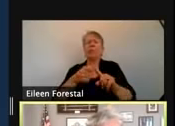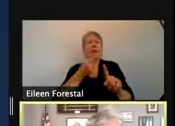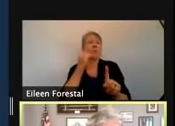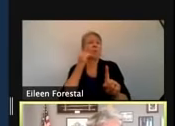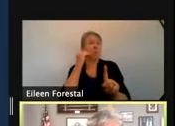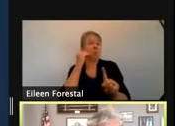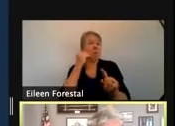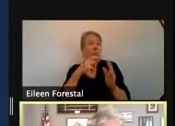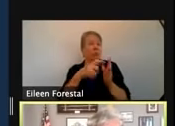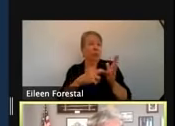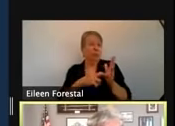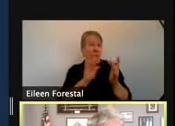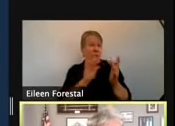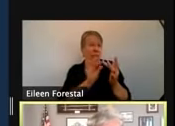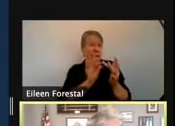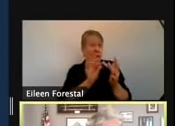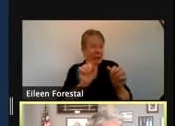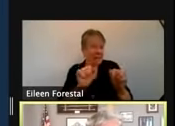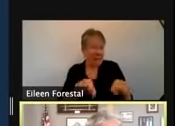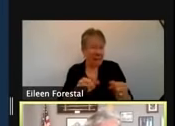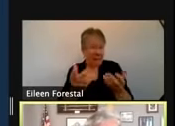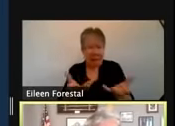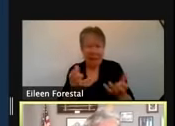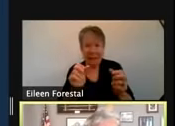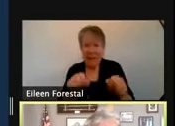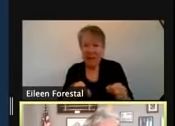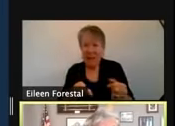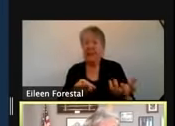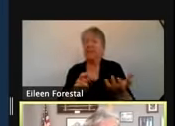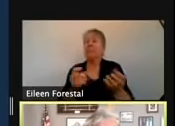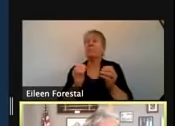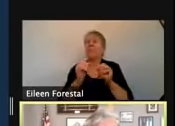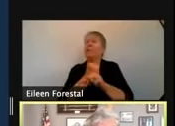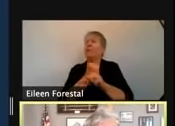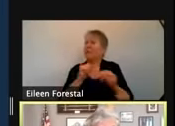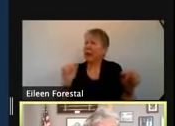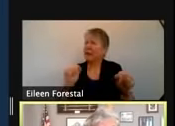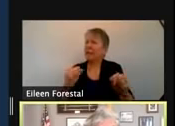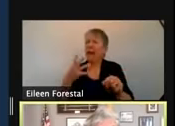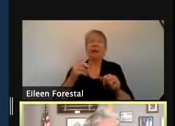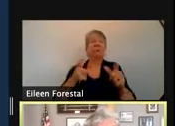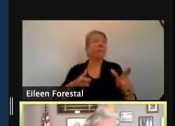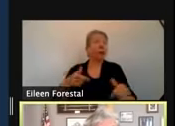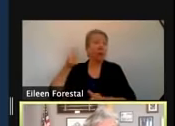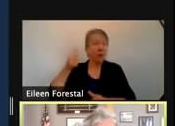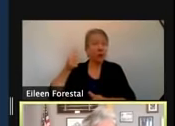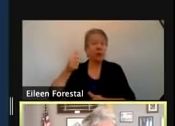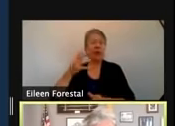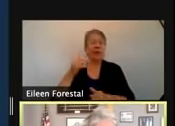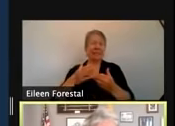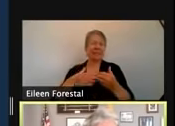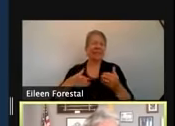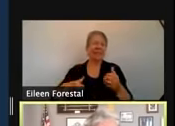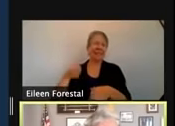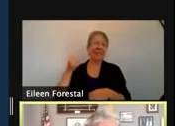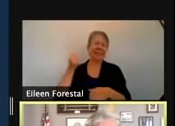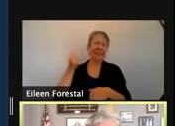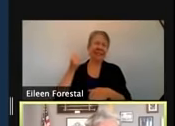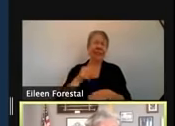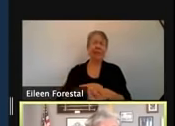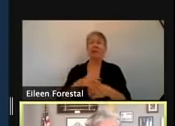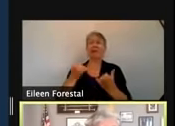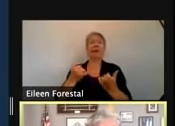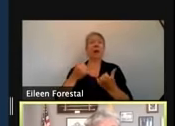operations safer, faster, and easier. And finally, clear the backlog of transactions that have to be done in